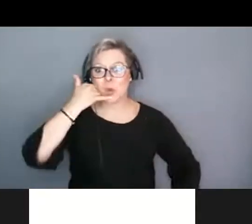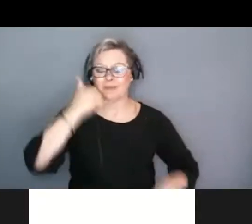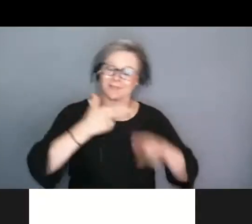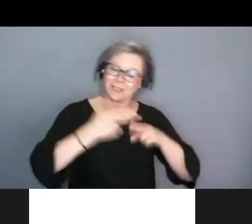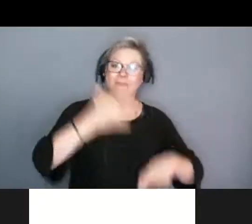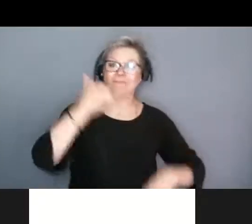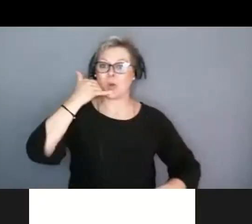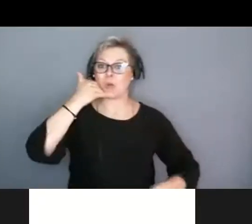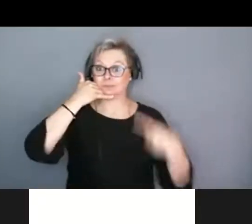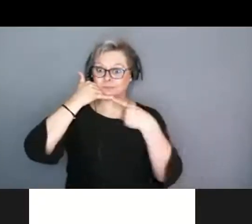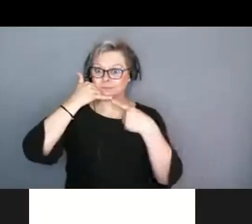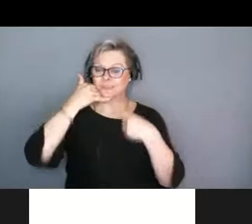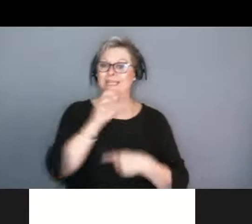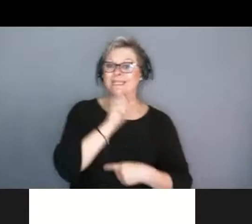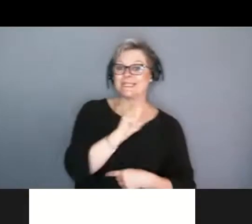Without Walls.